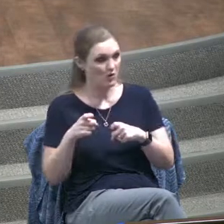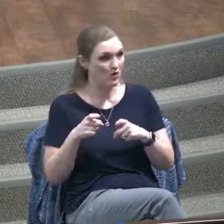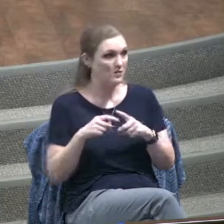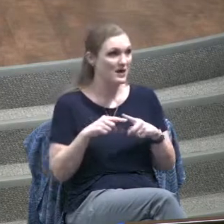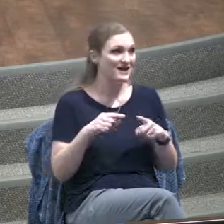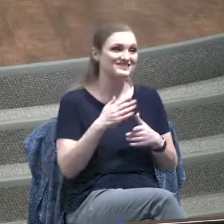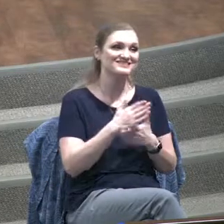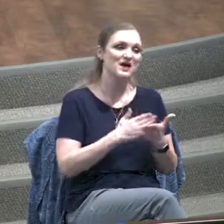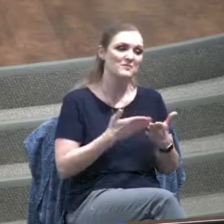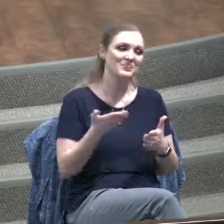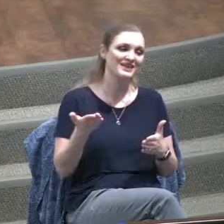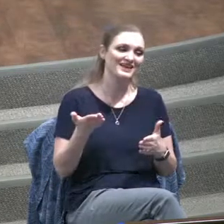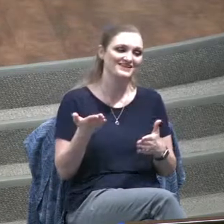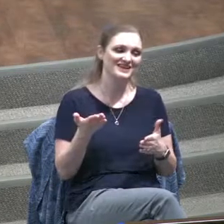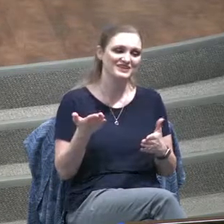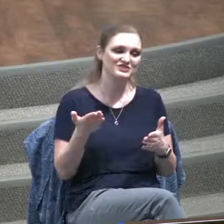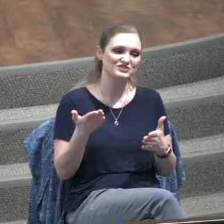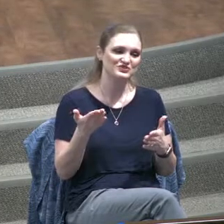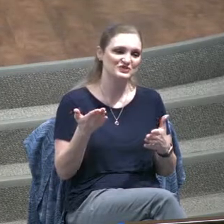Some things bother us.